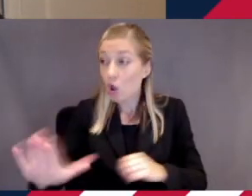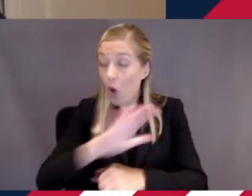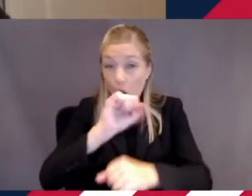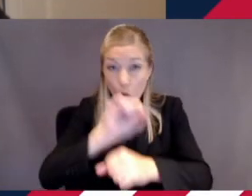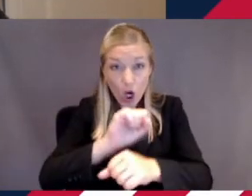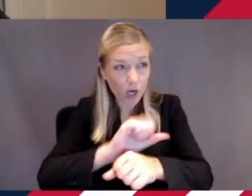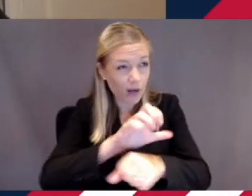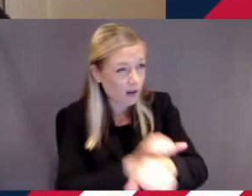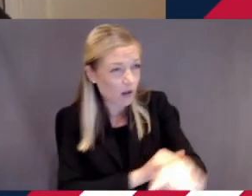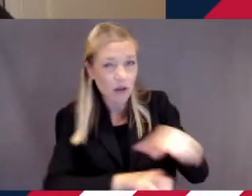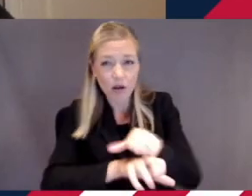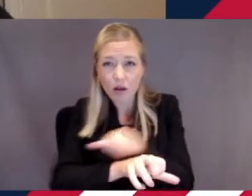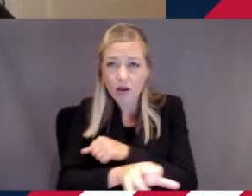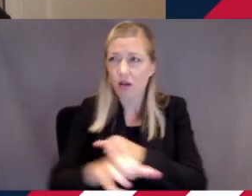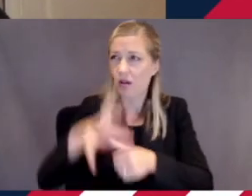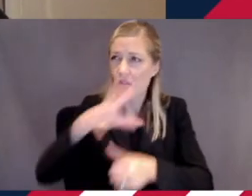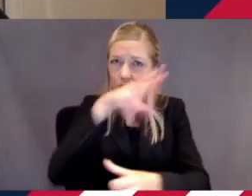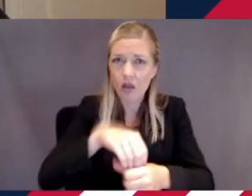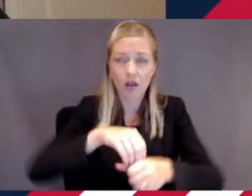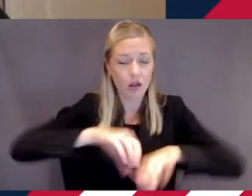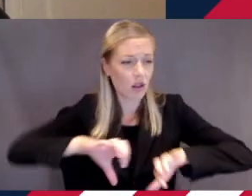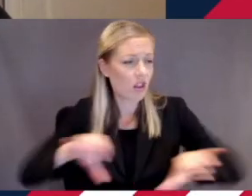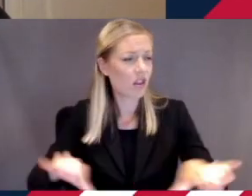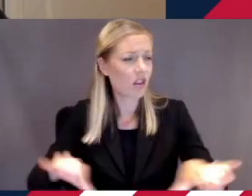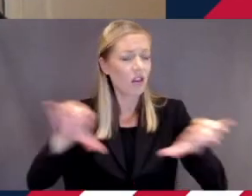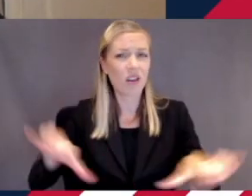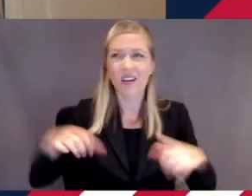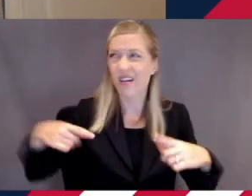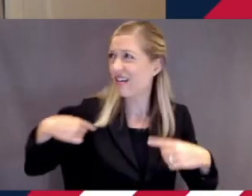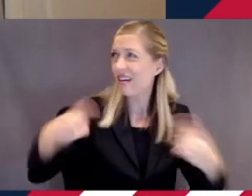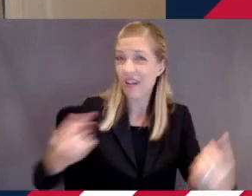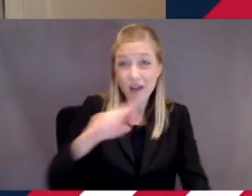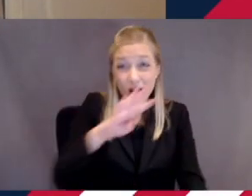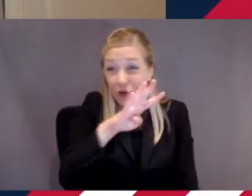years, all the people on this committee, so many others,